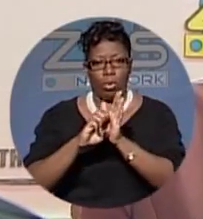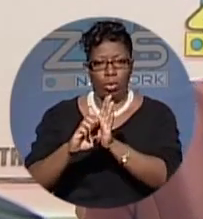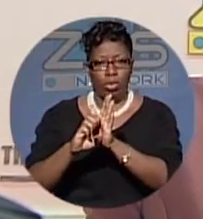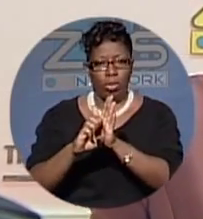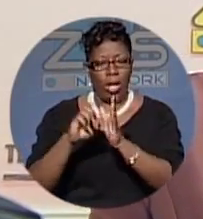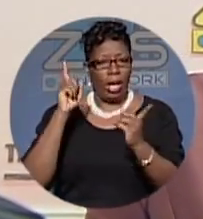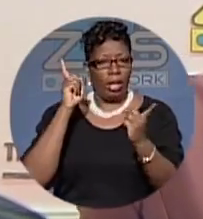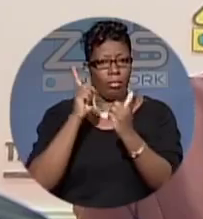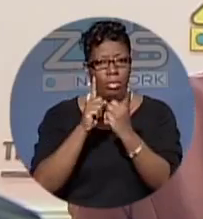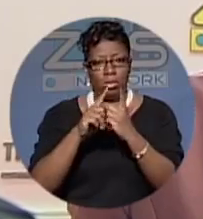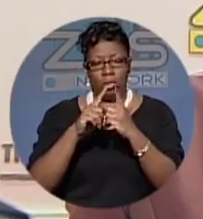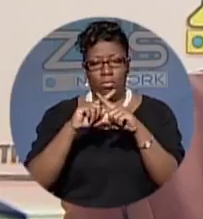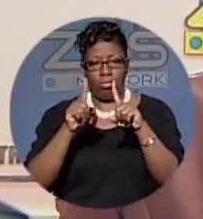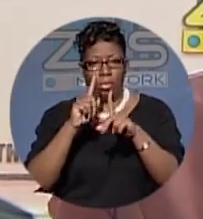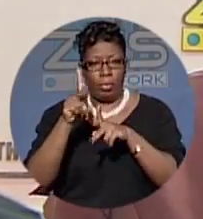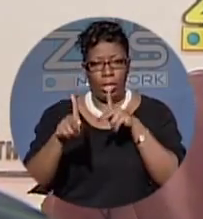people